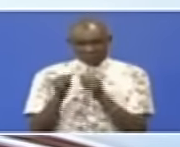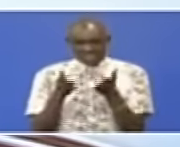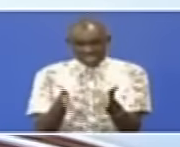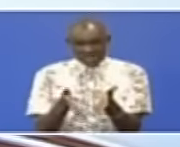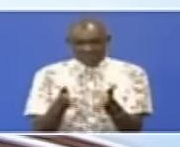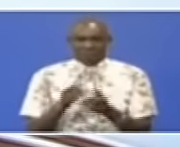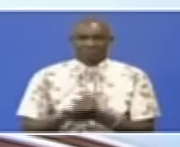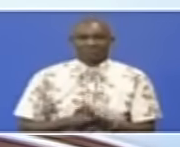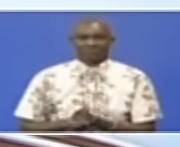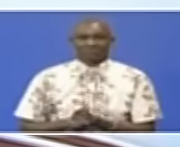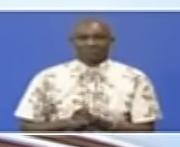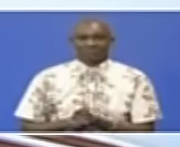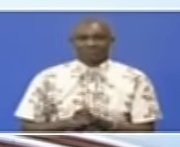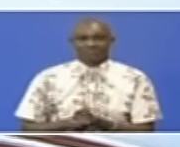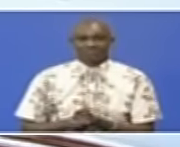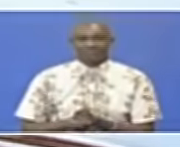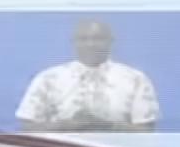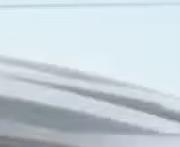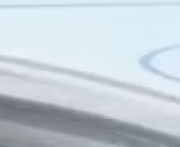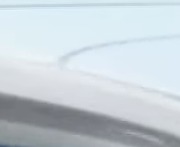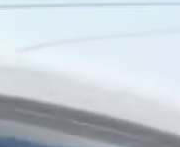hour.